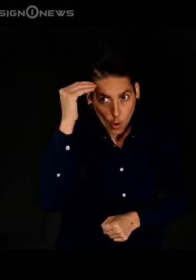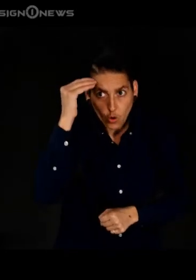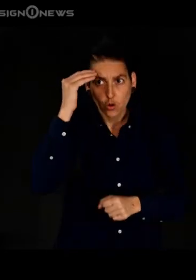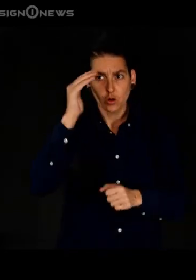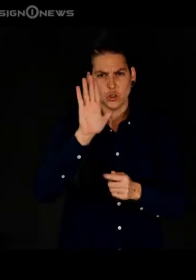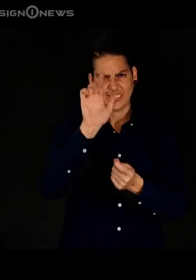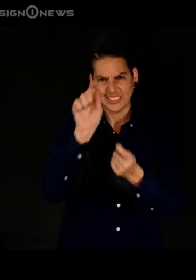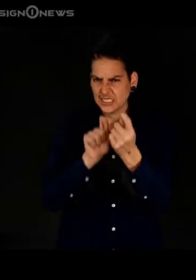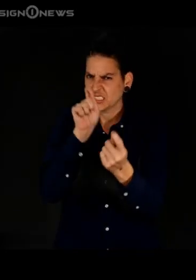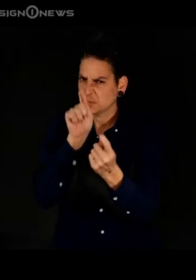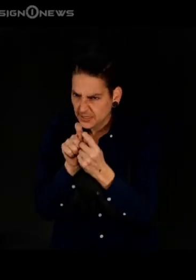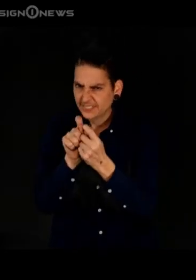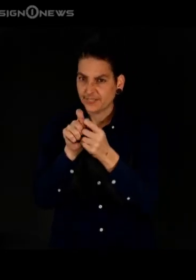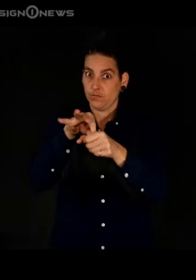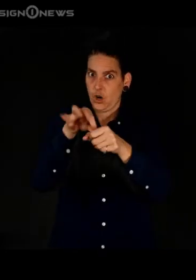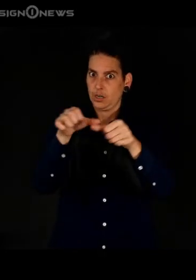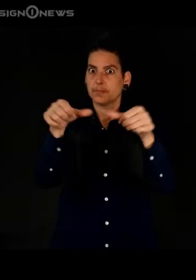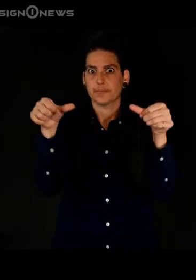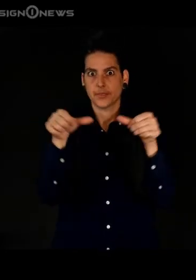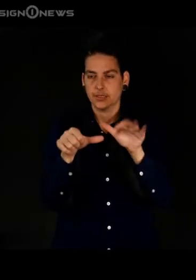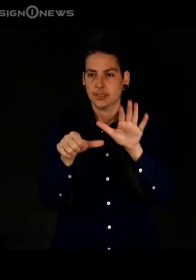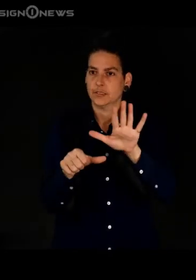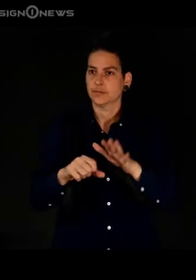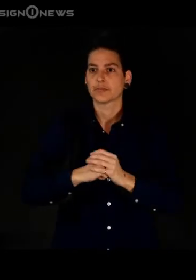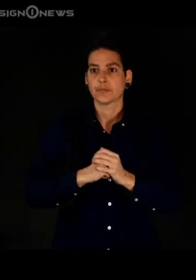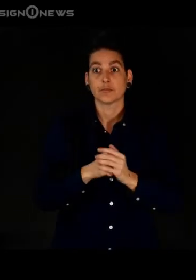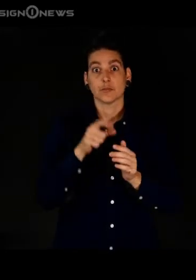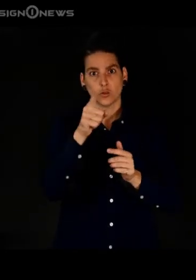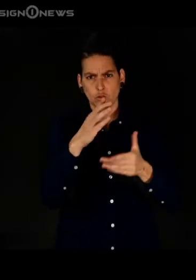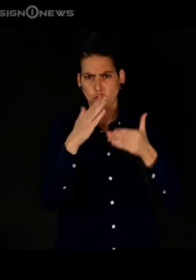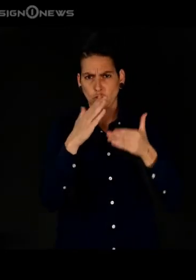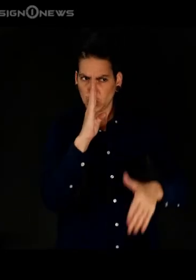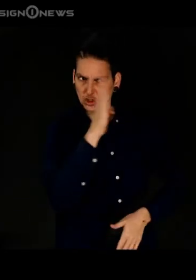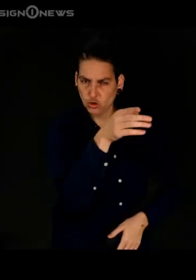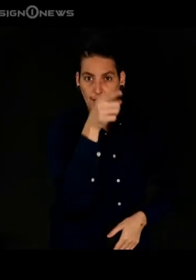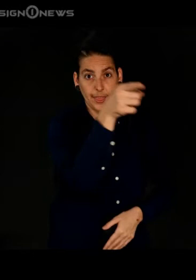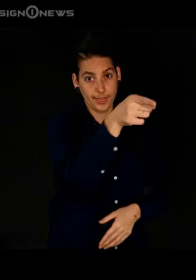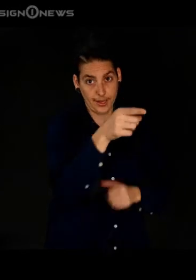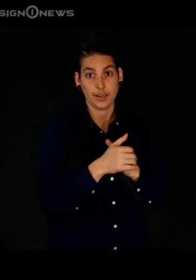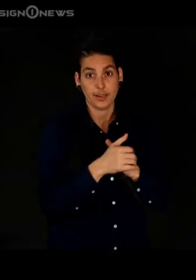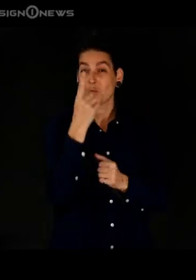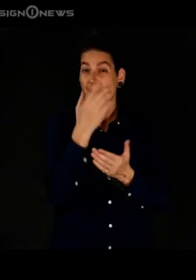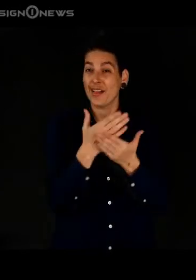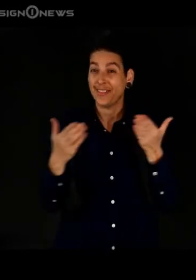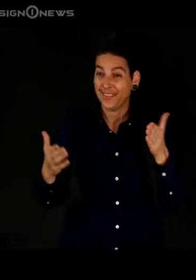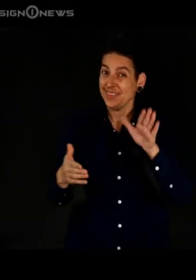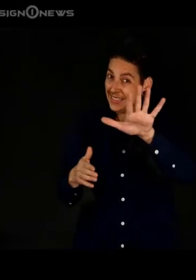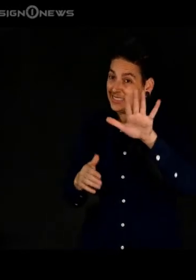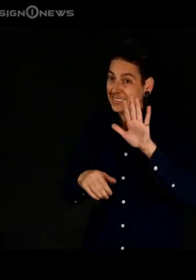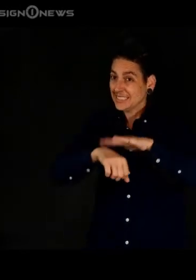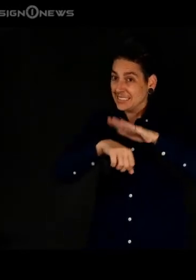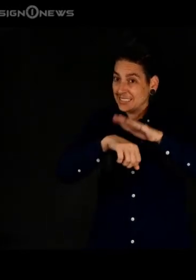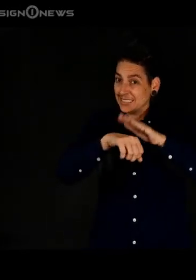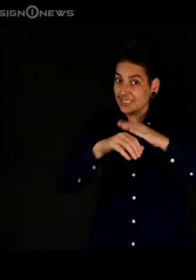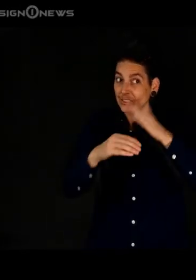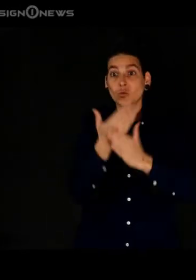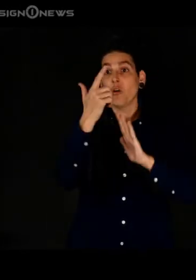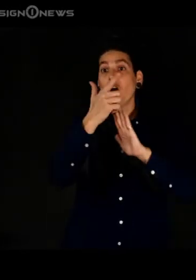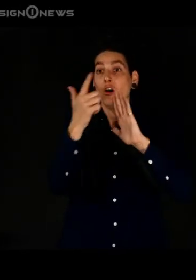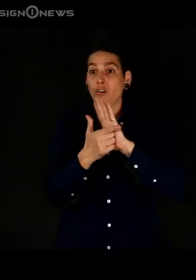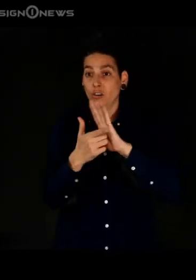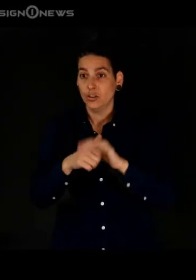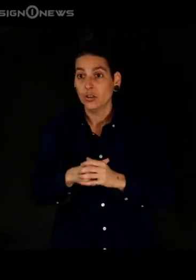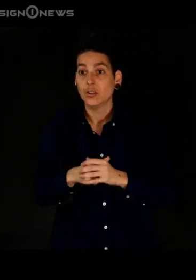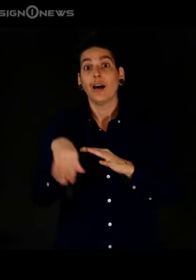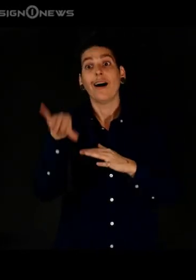your polling place is so you can go there. Another thing that changed in the new law is